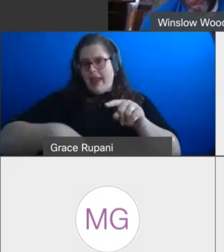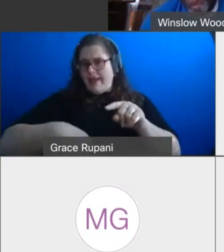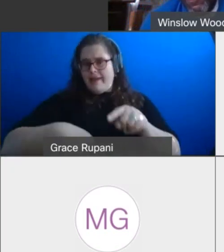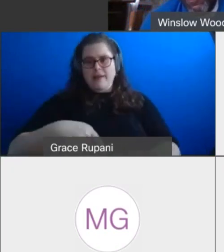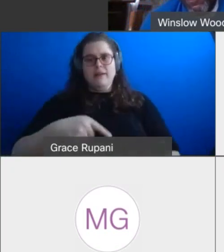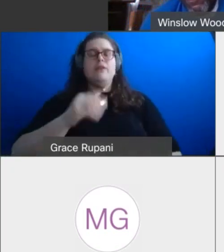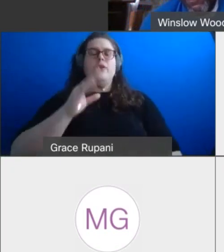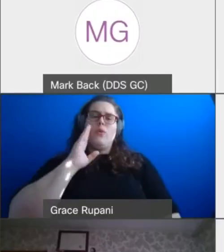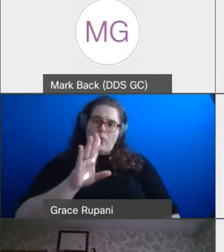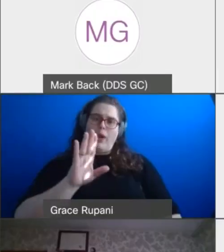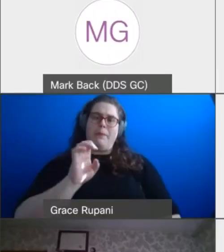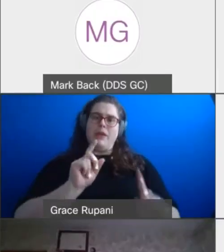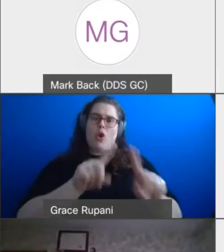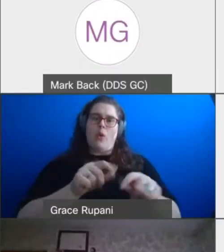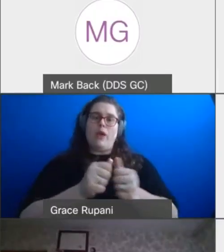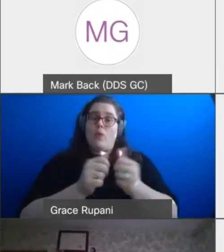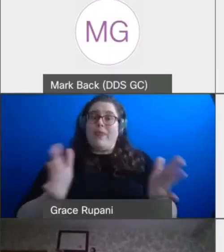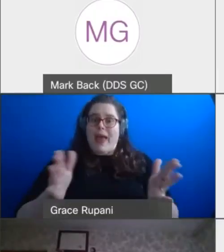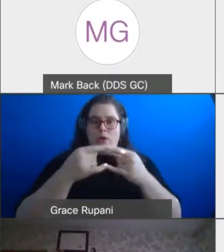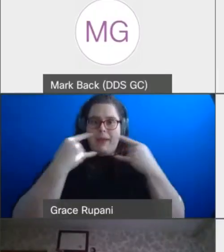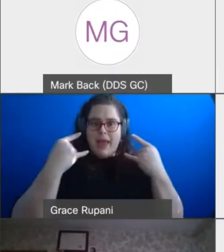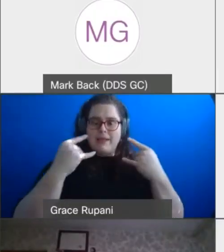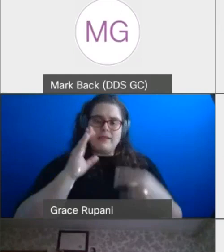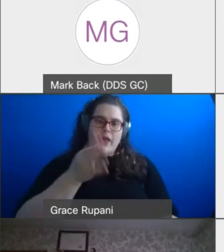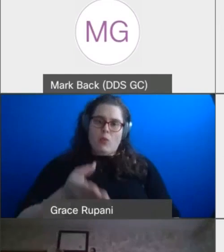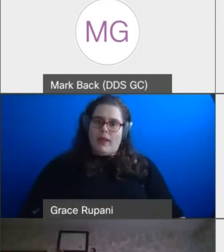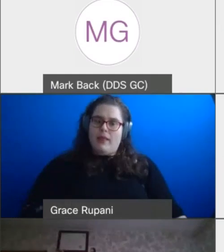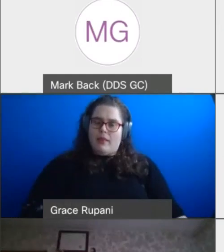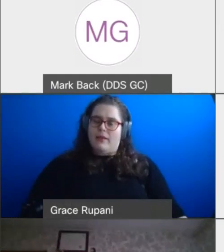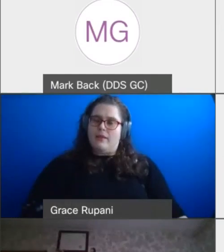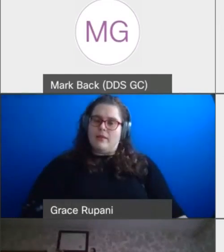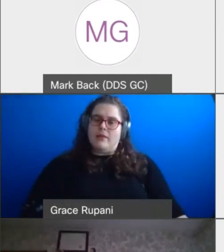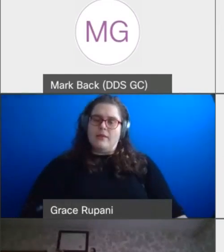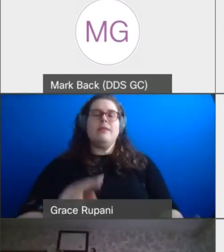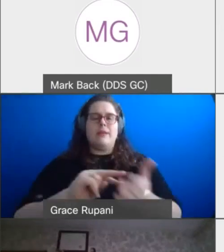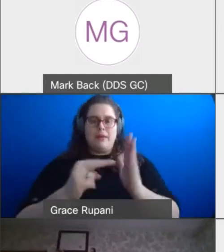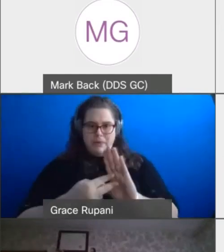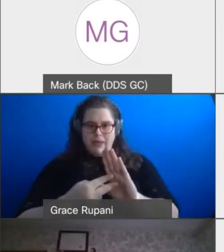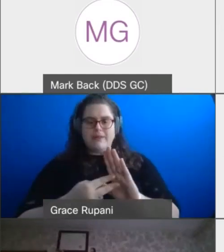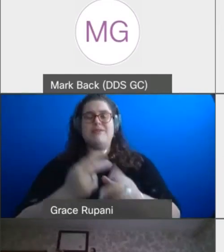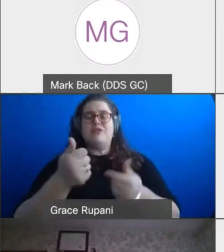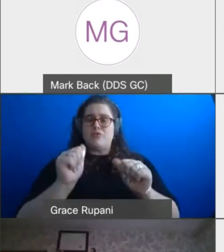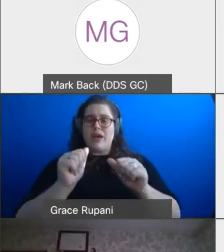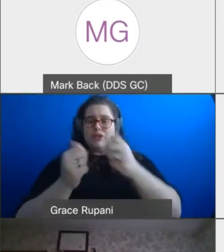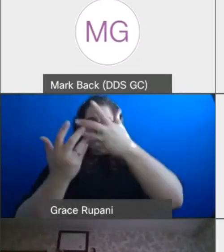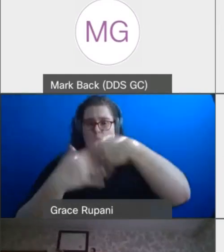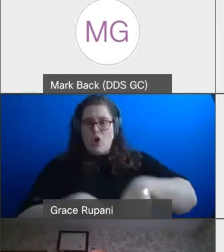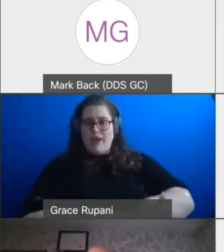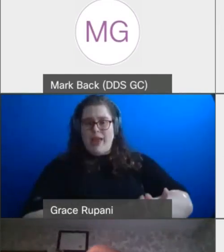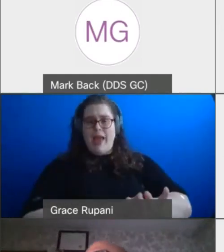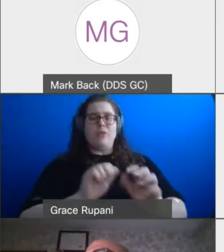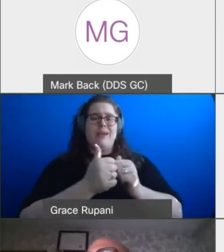will be going without a mask. And so, you know, working out the logistics of